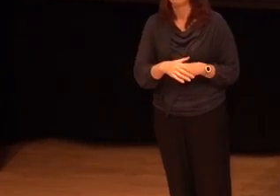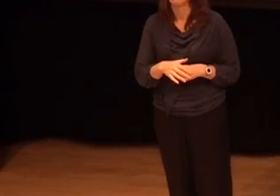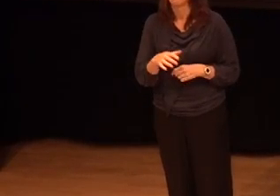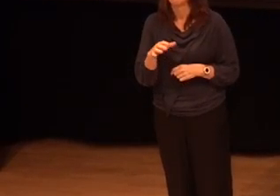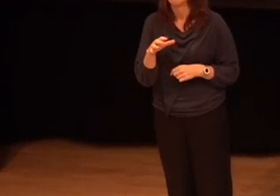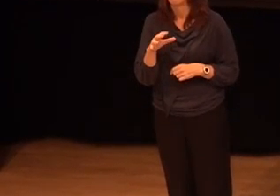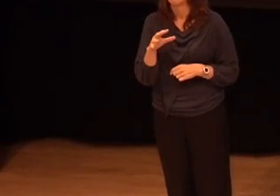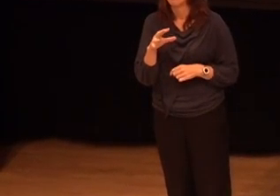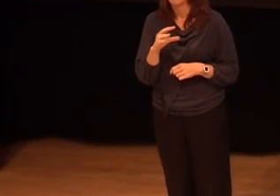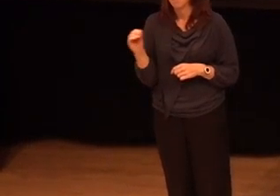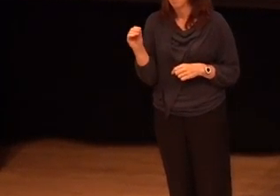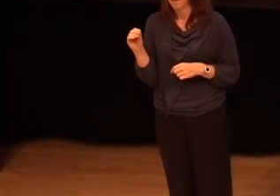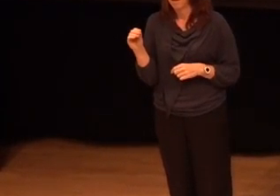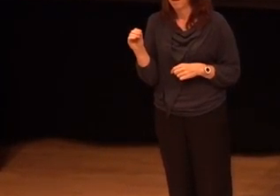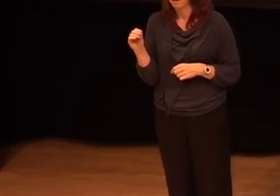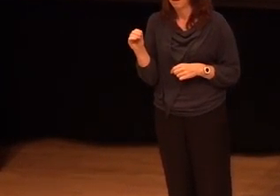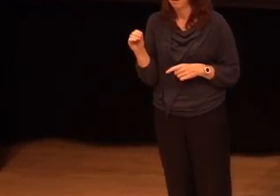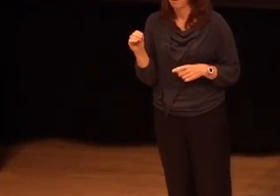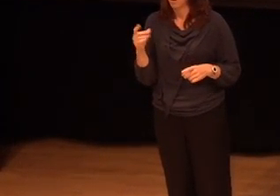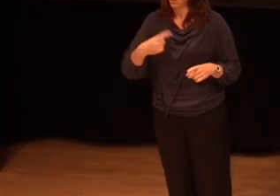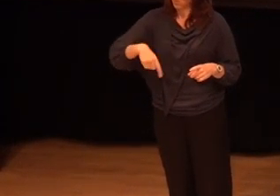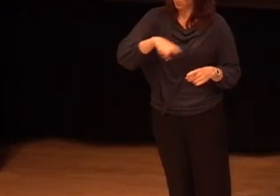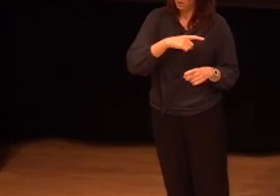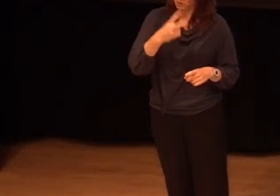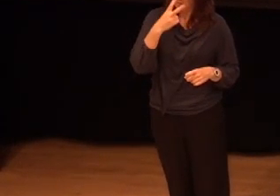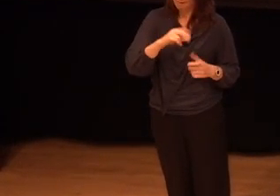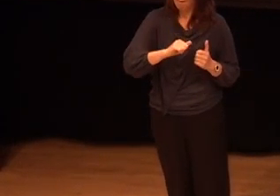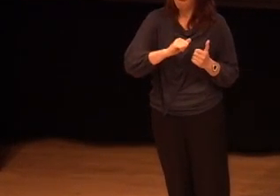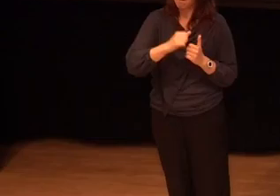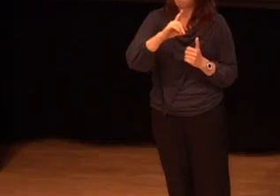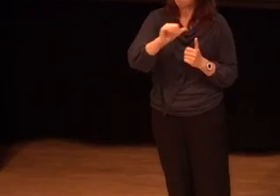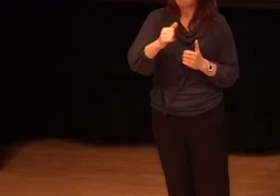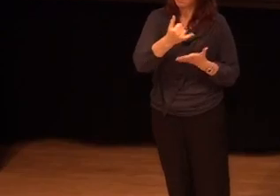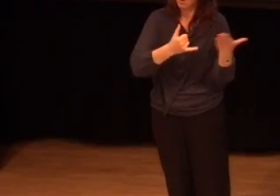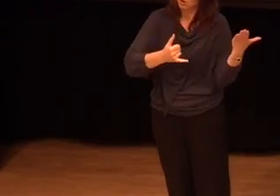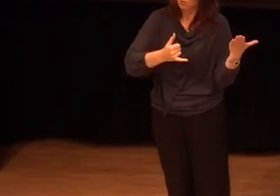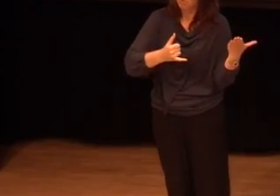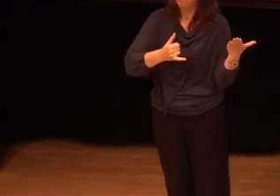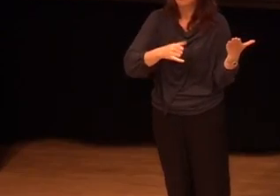about looking at how disability arts and artistry can be